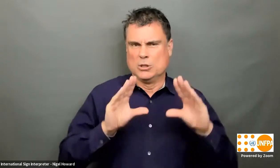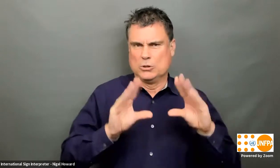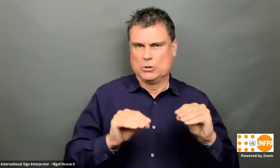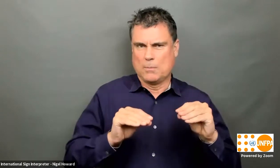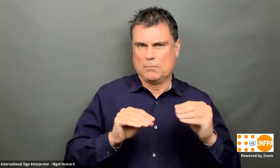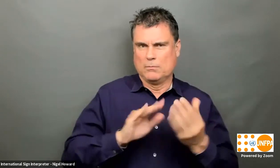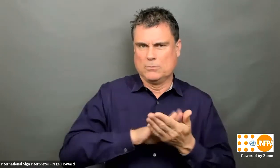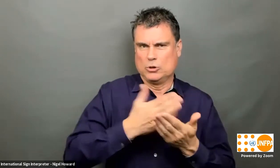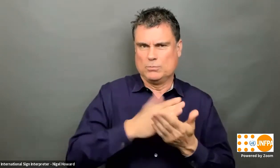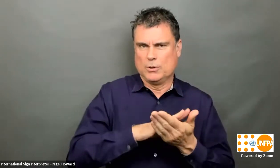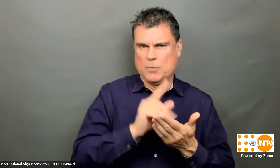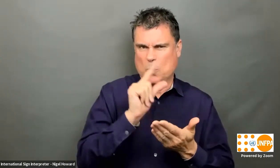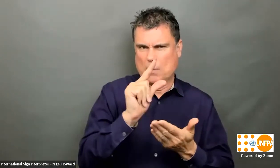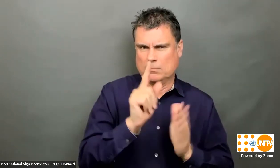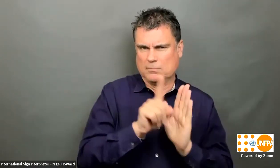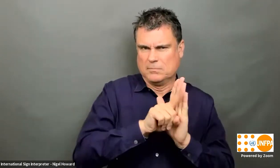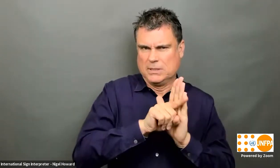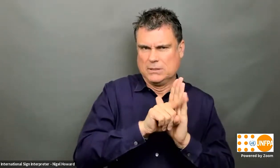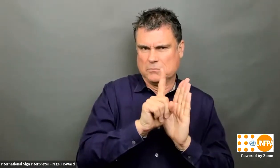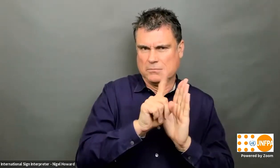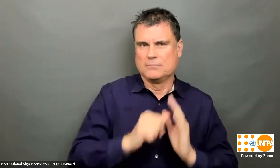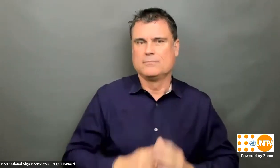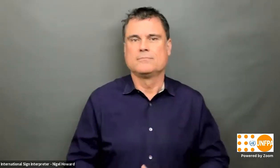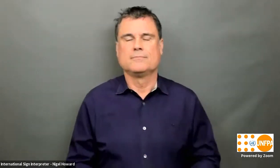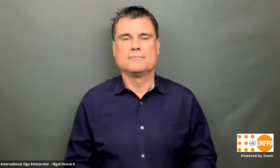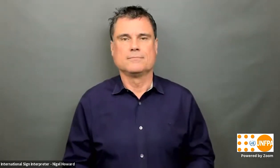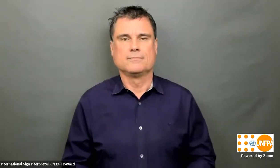Give it a sec, I'll do a refresh.